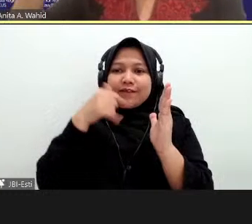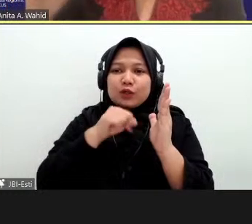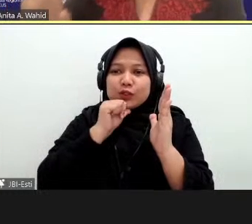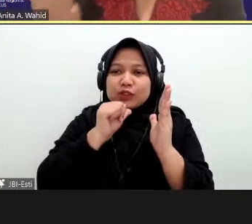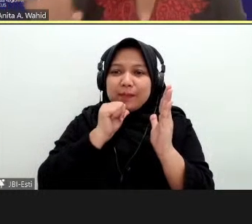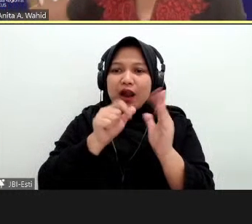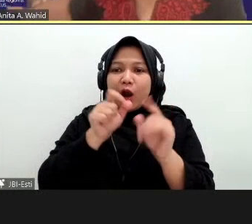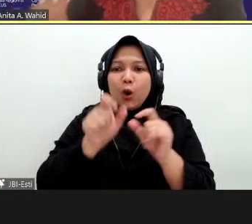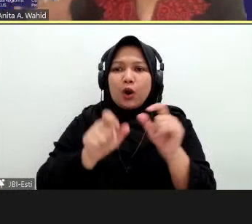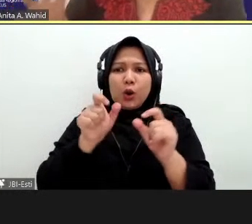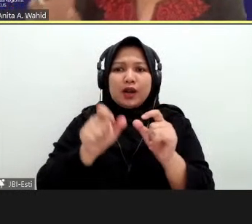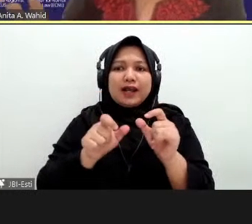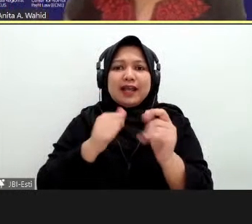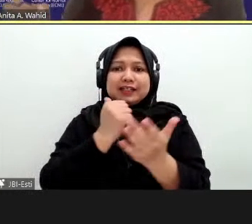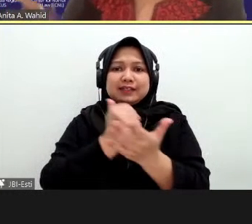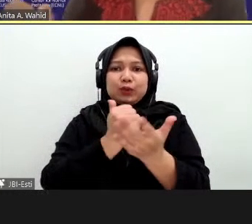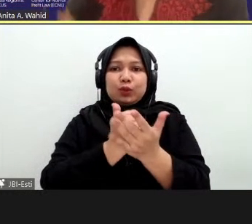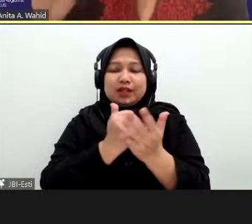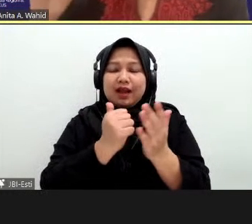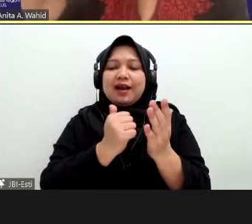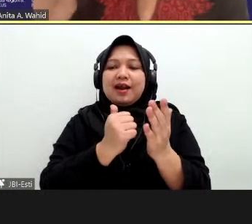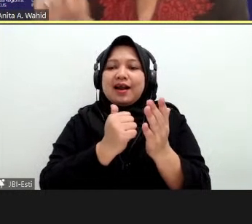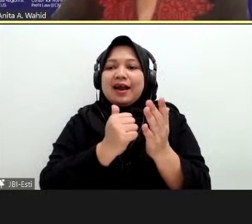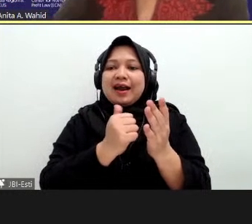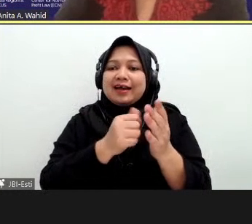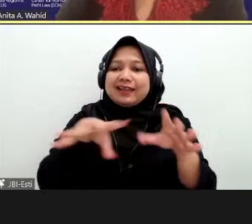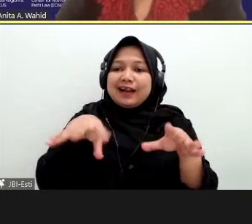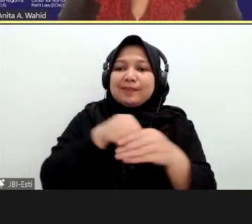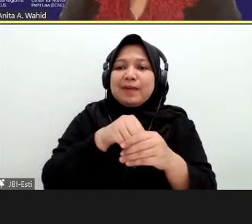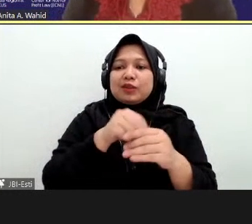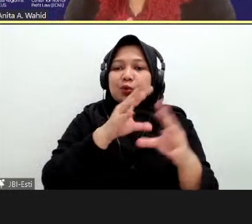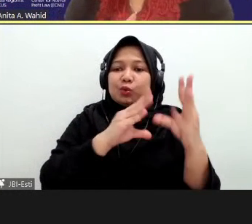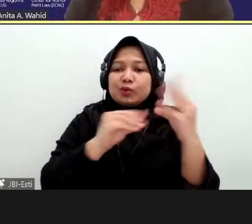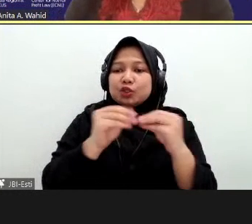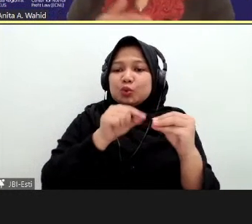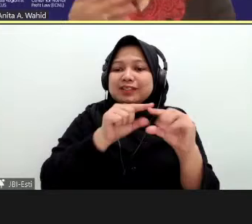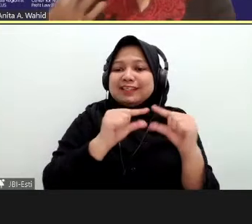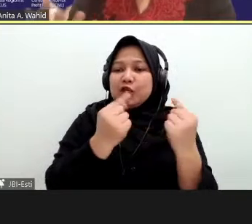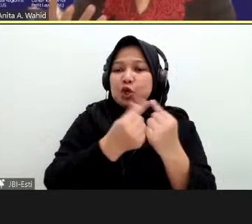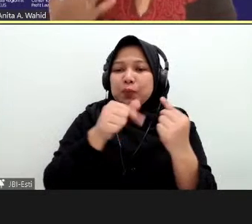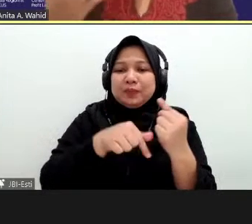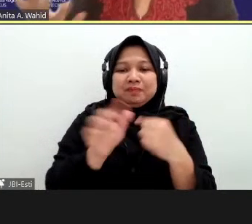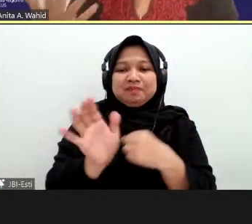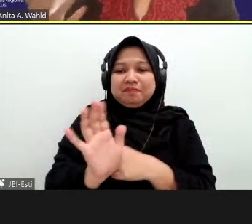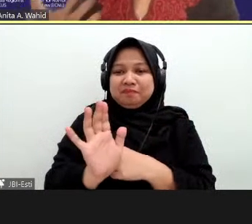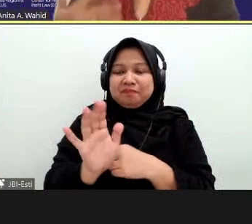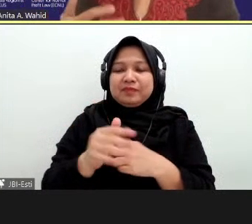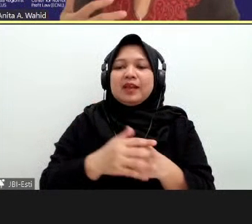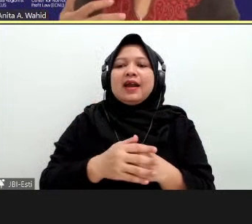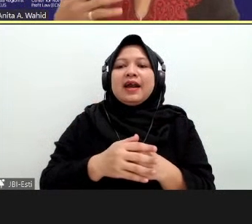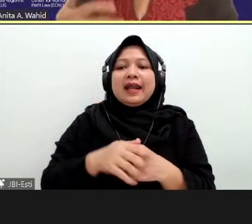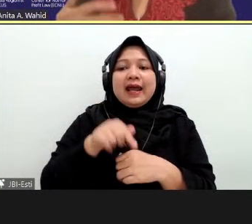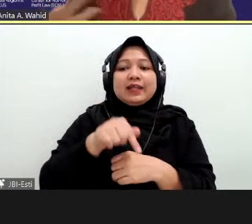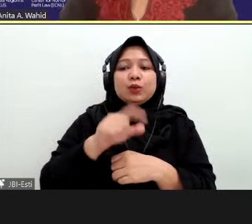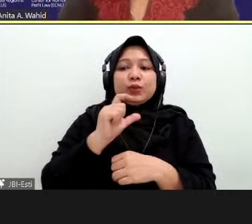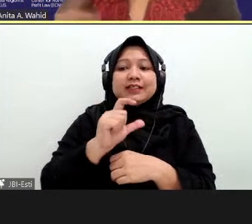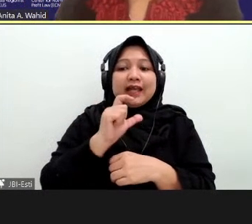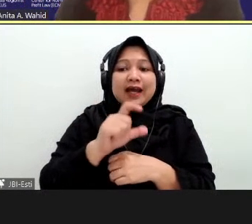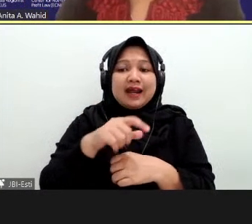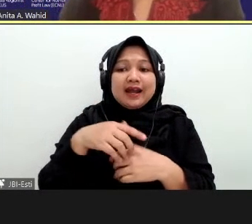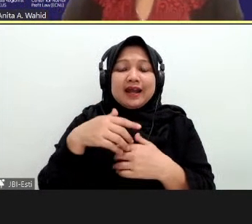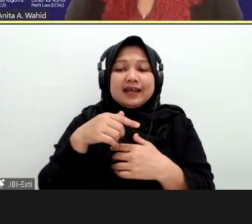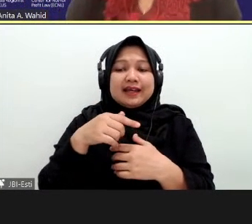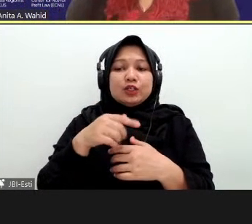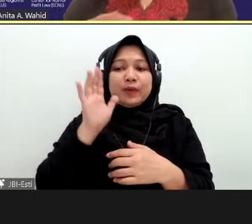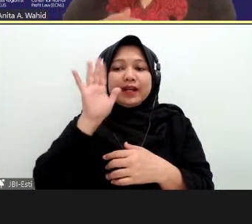certain people that were not inside that group that talk about being discussed in the group. That's one of the